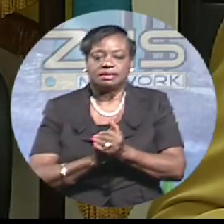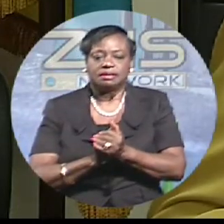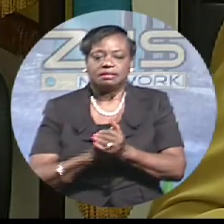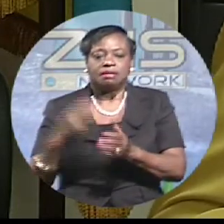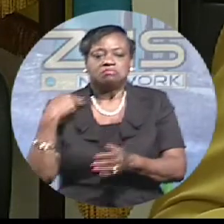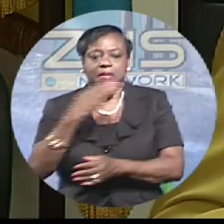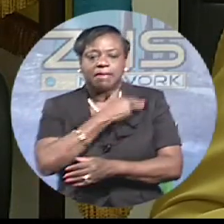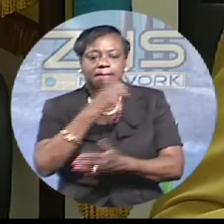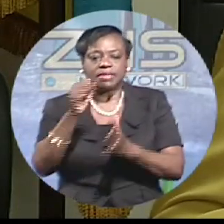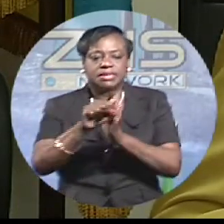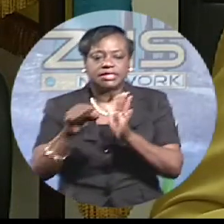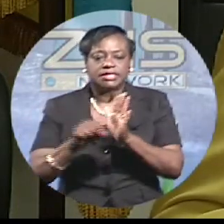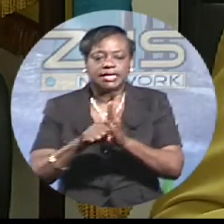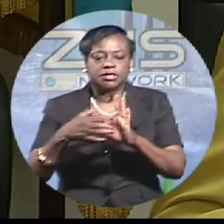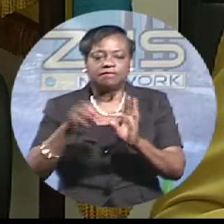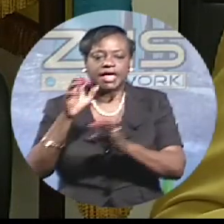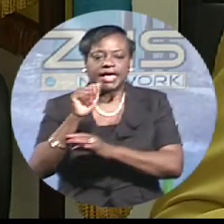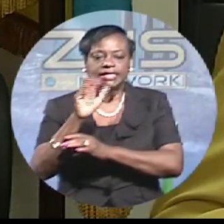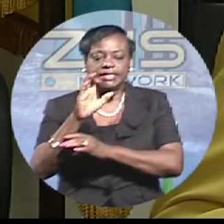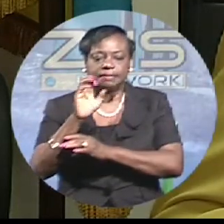states of the ACP